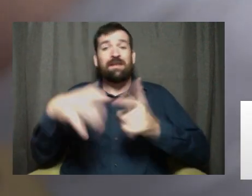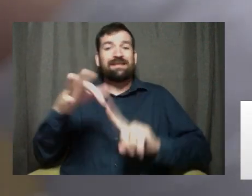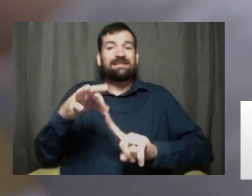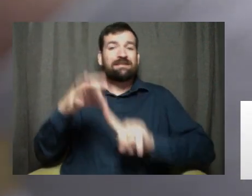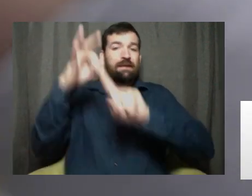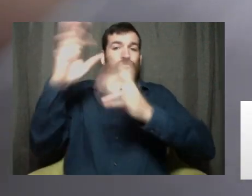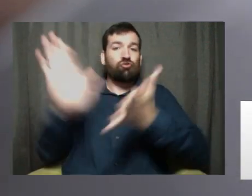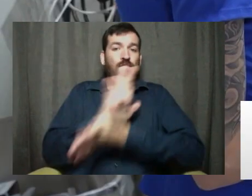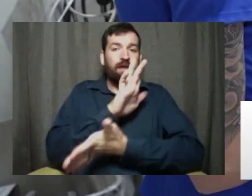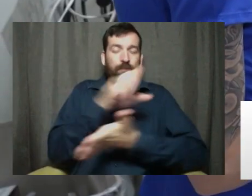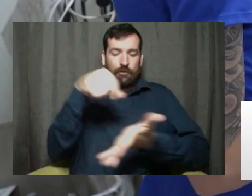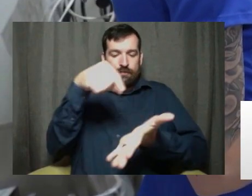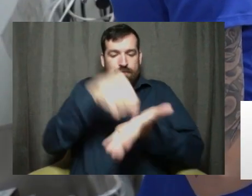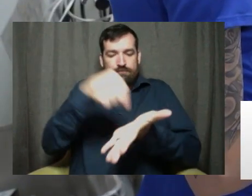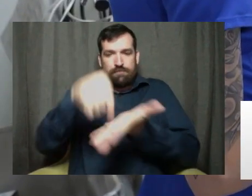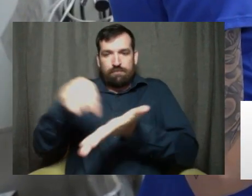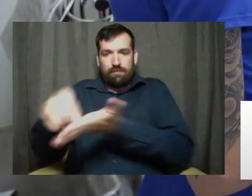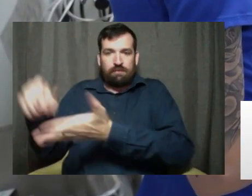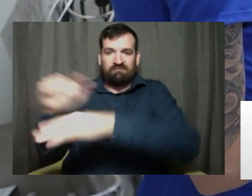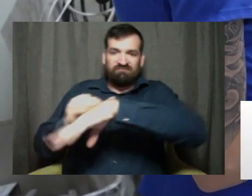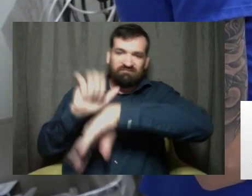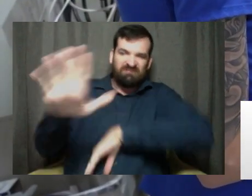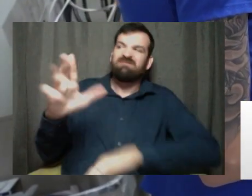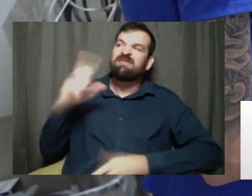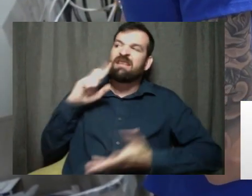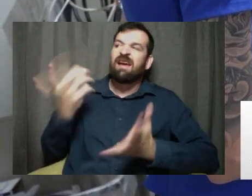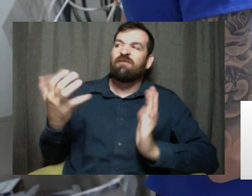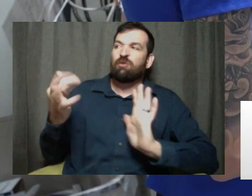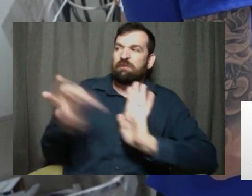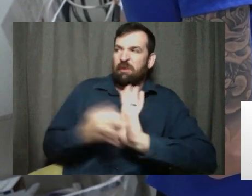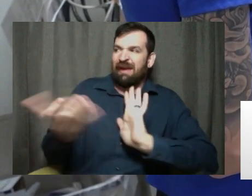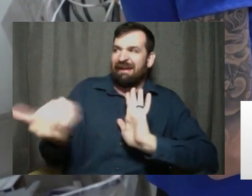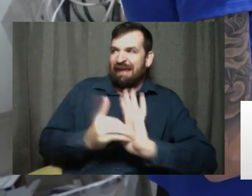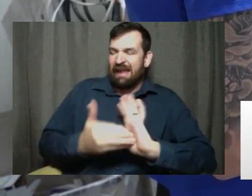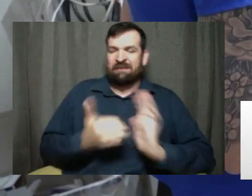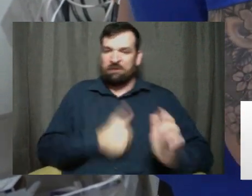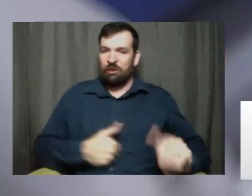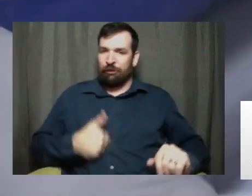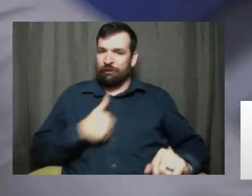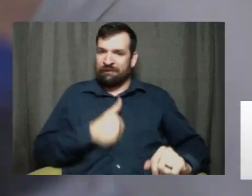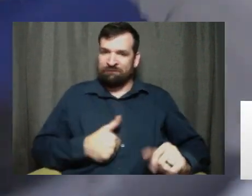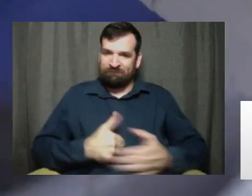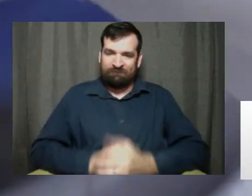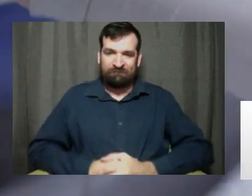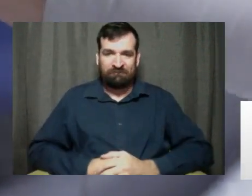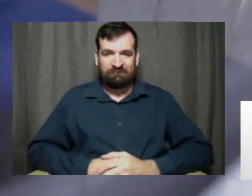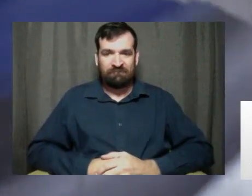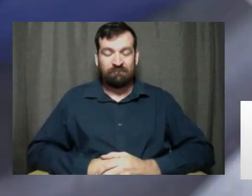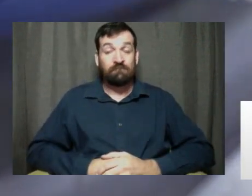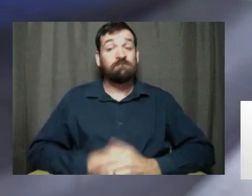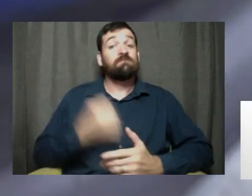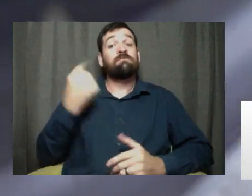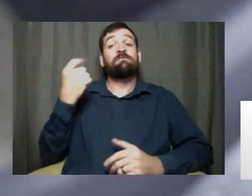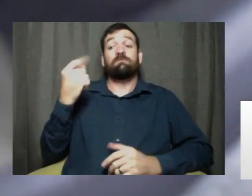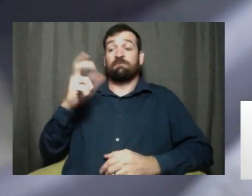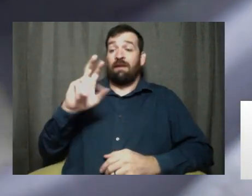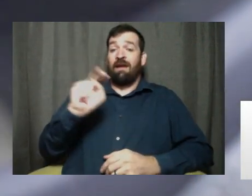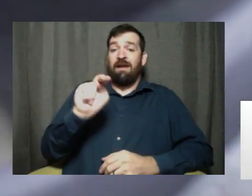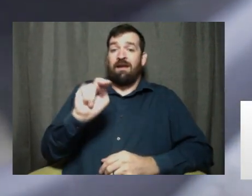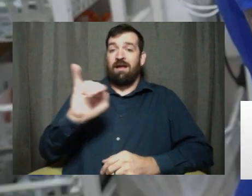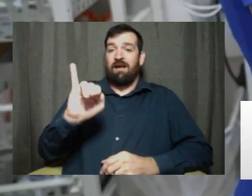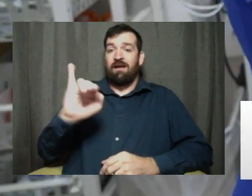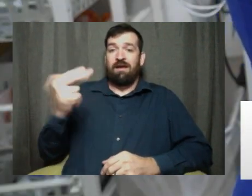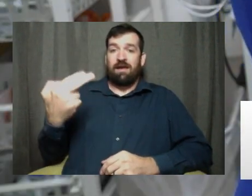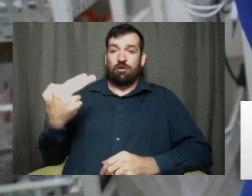for testing. You're probably gonna have to poke her twice anyways. We'll see Sorry. if we can get this one first. That's okay. According to the NIH, 4